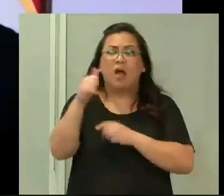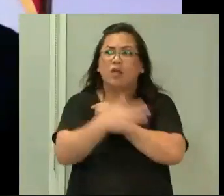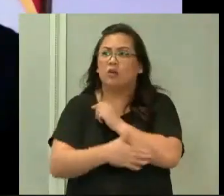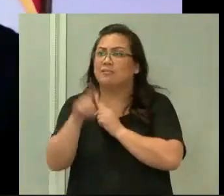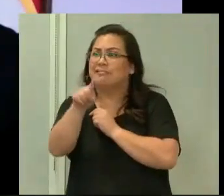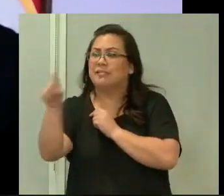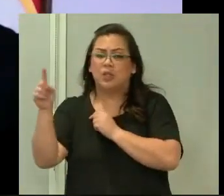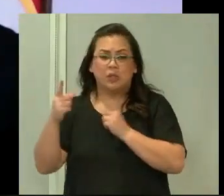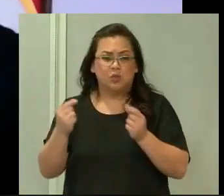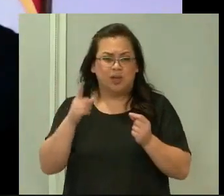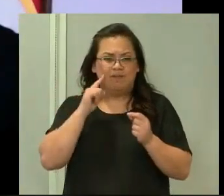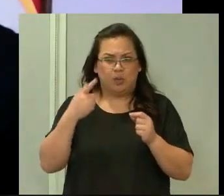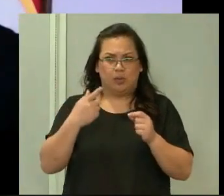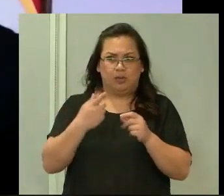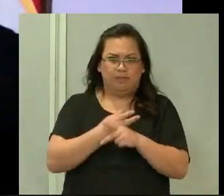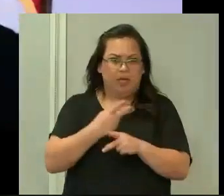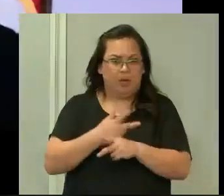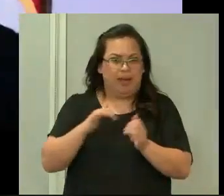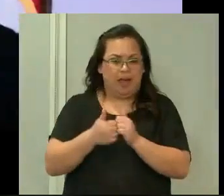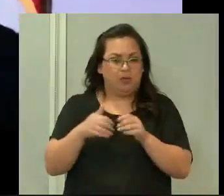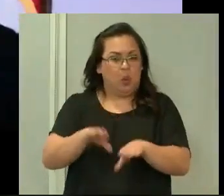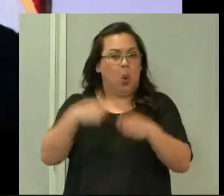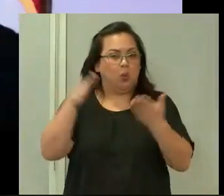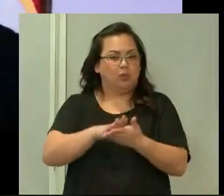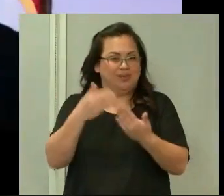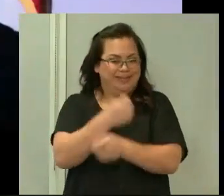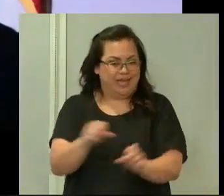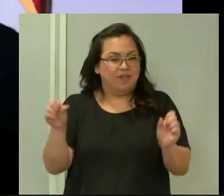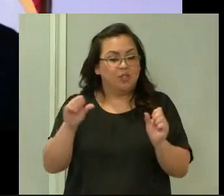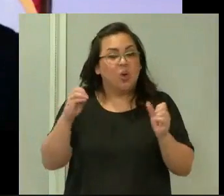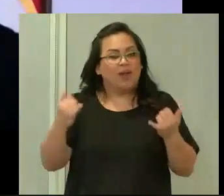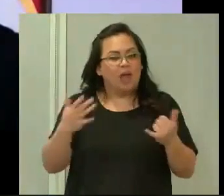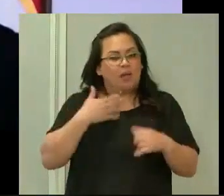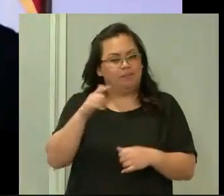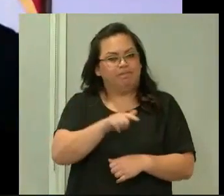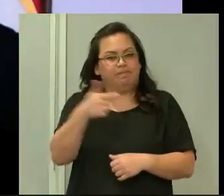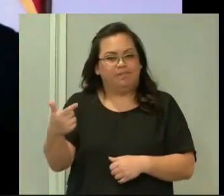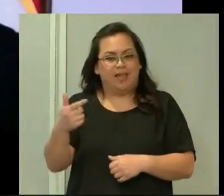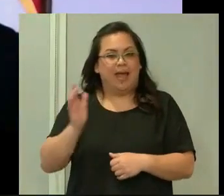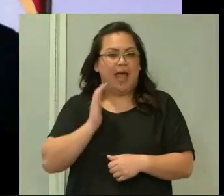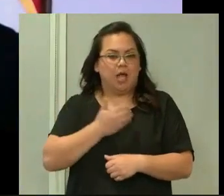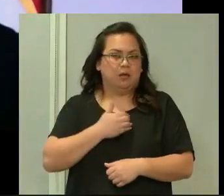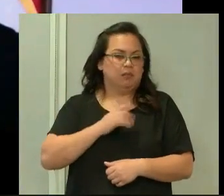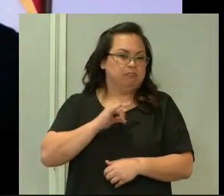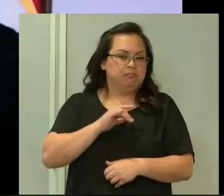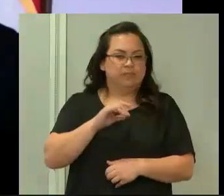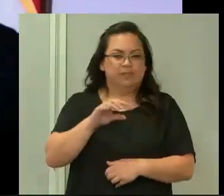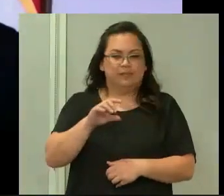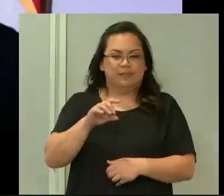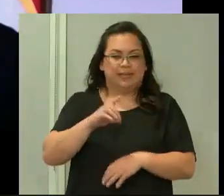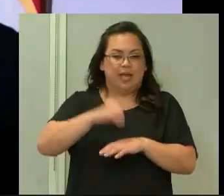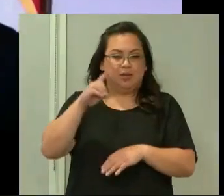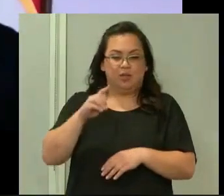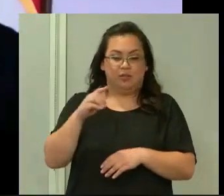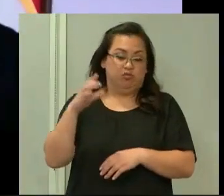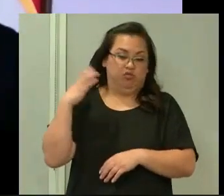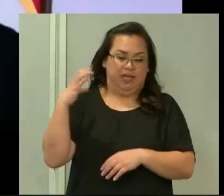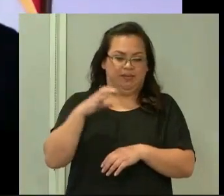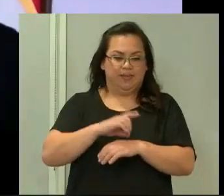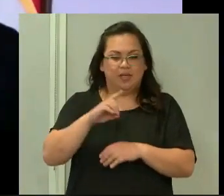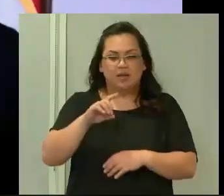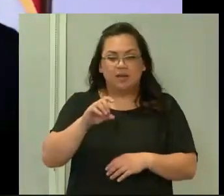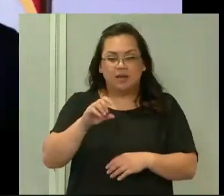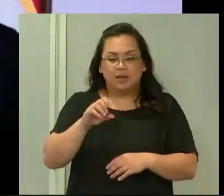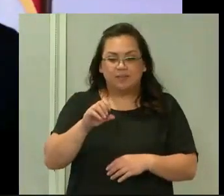to address the issues of reopening safely. So with that, I want to turn it over to our great Chief Deputy